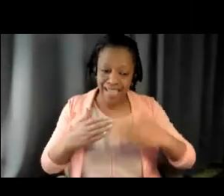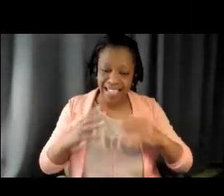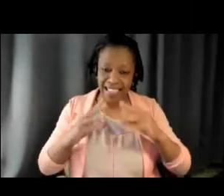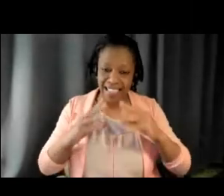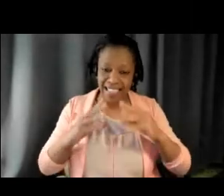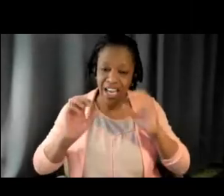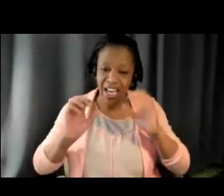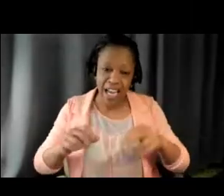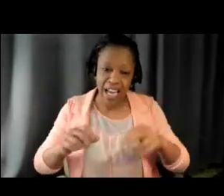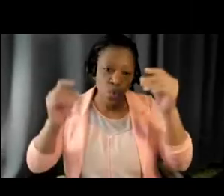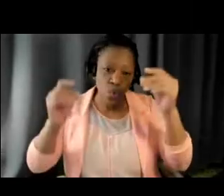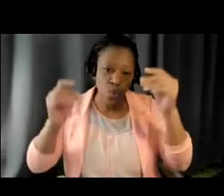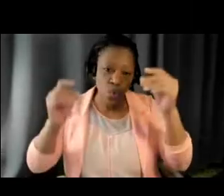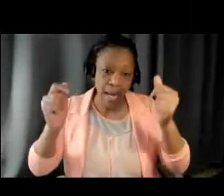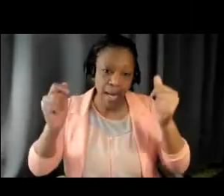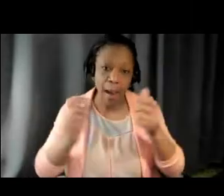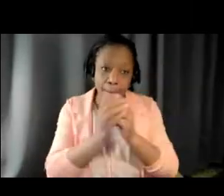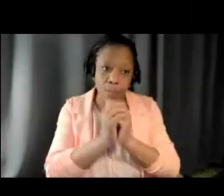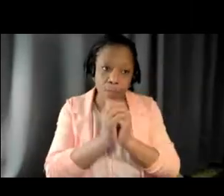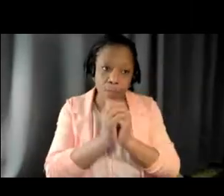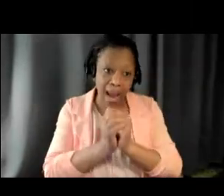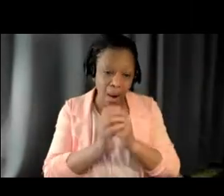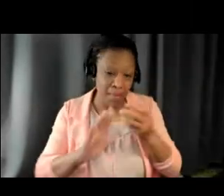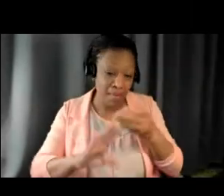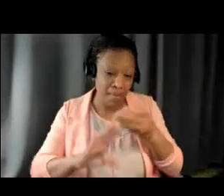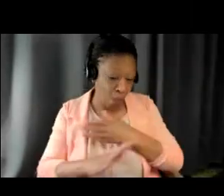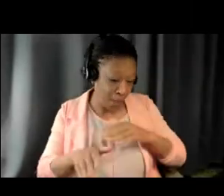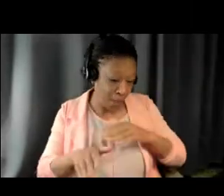prayer before you go? Who, that, me? Yes, ma'am.